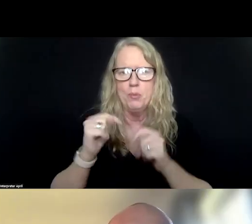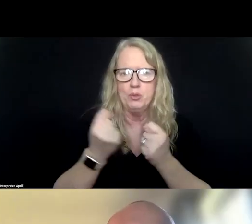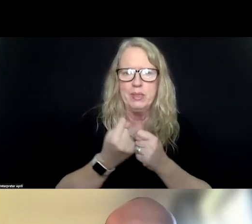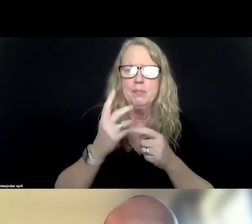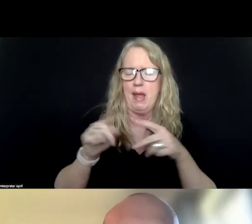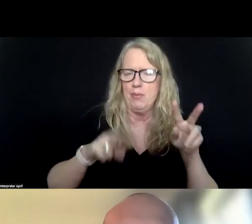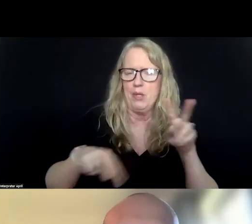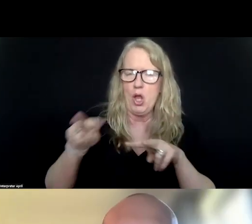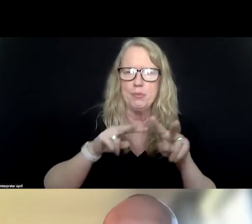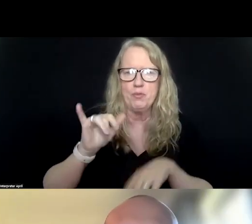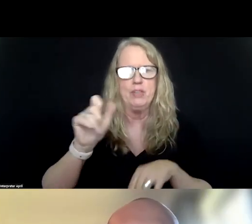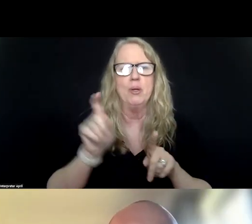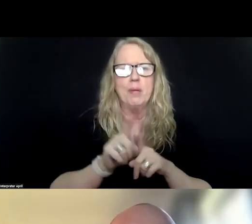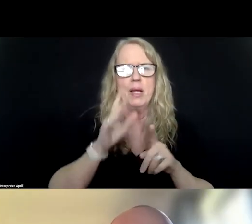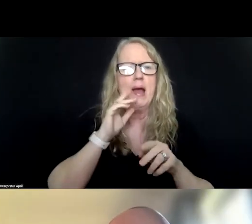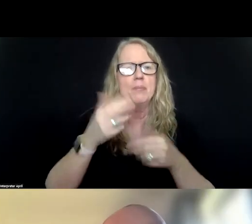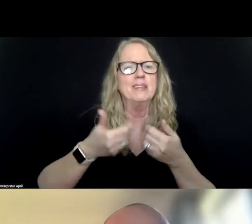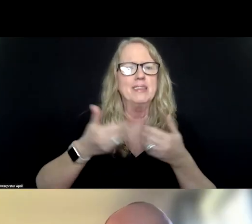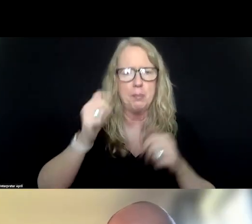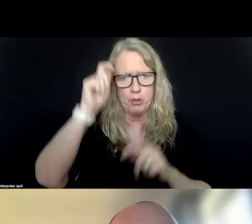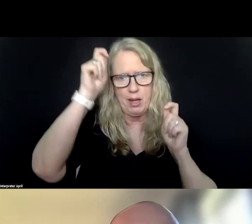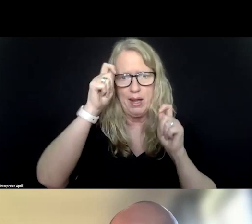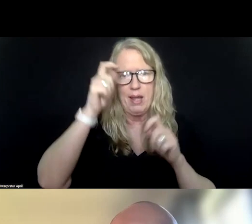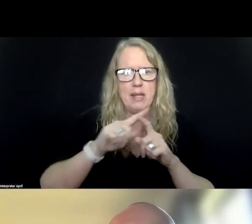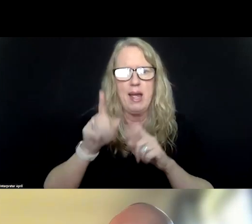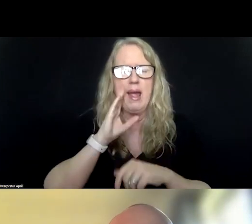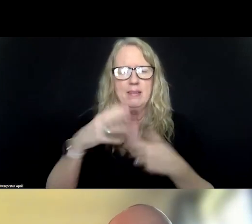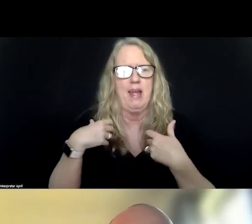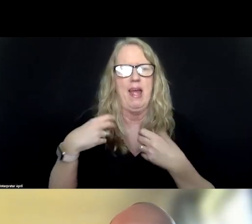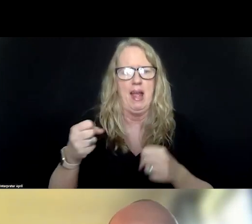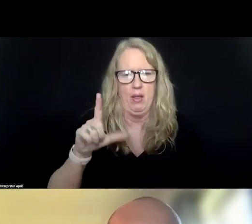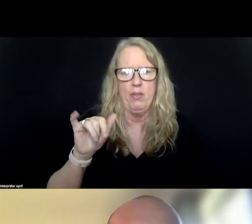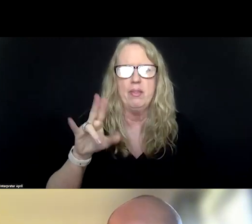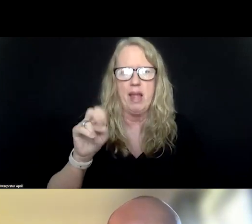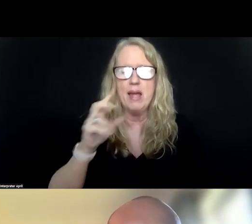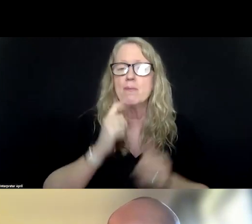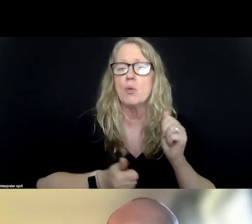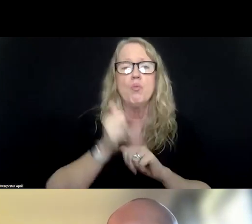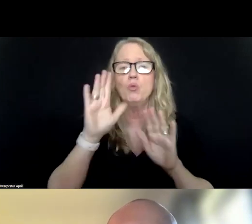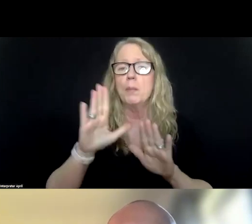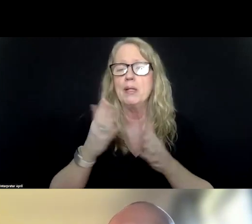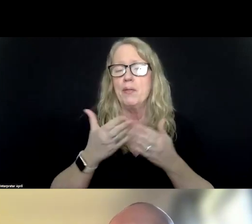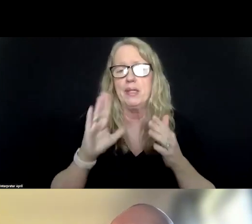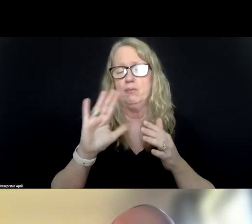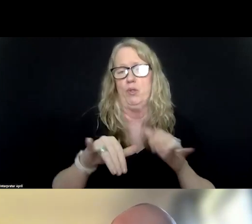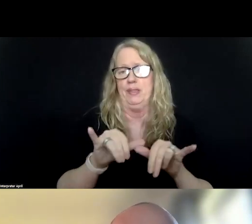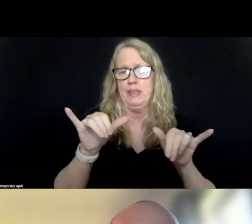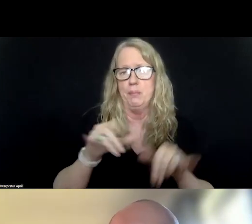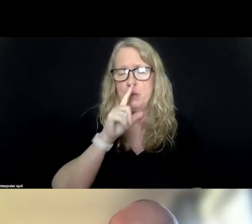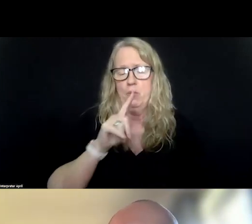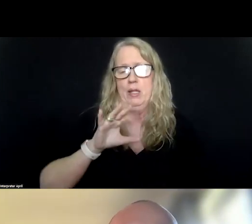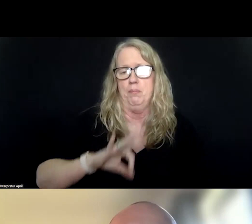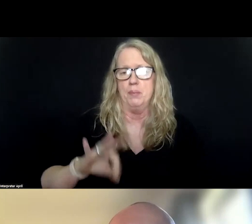unit, but also our separate hat as a health plan. So one of the most amazing things about the system is it really benefits